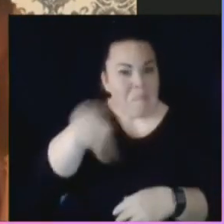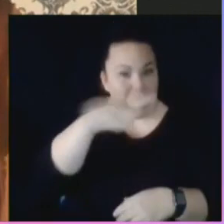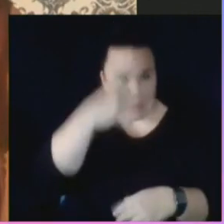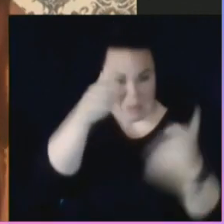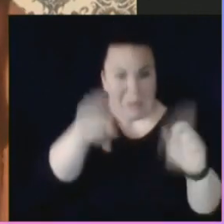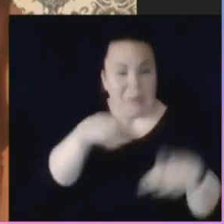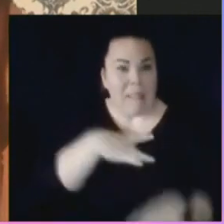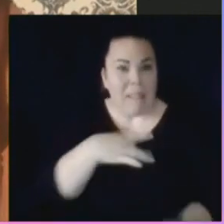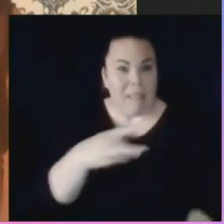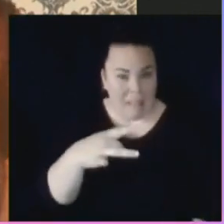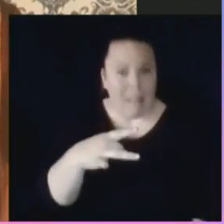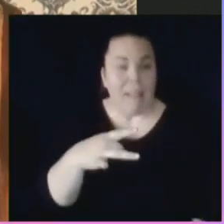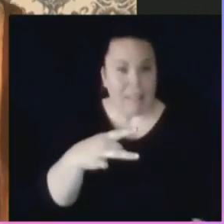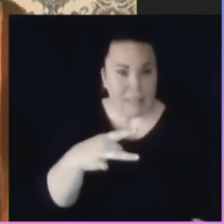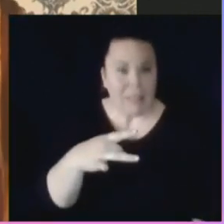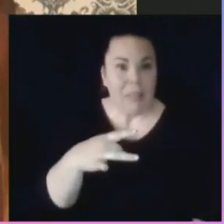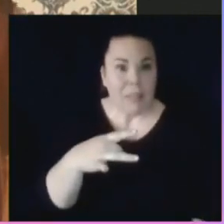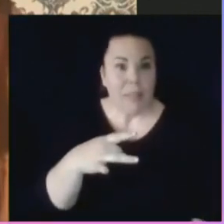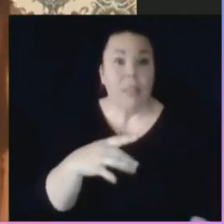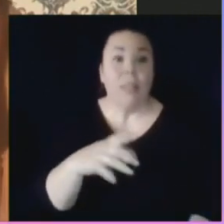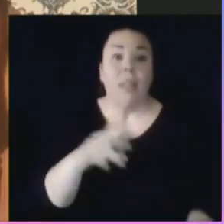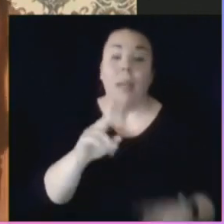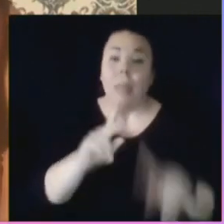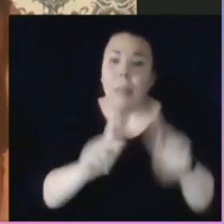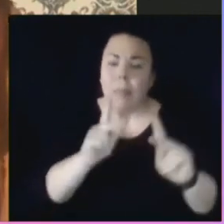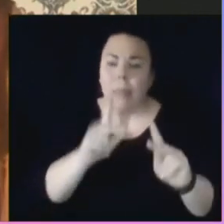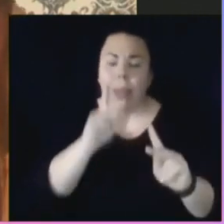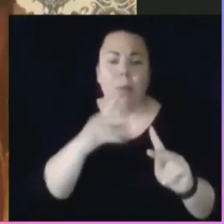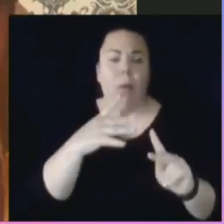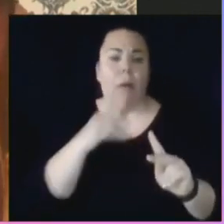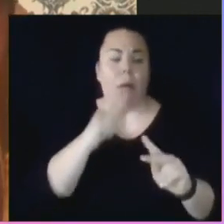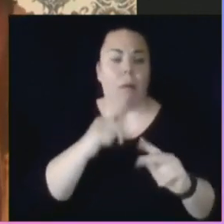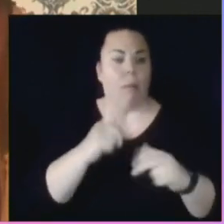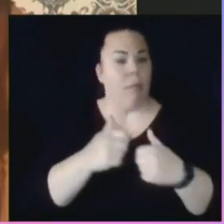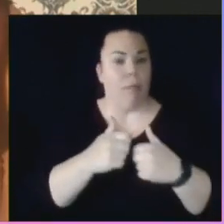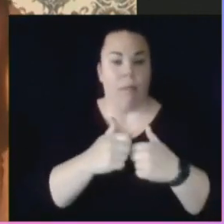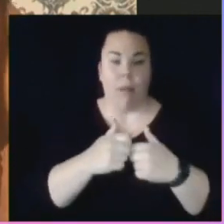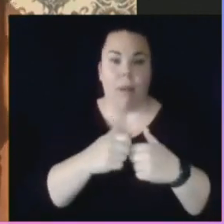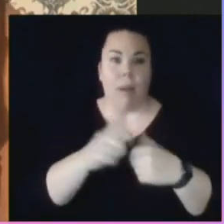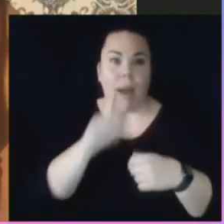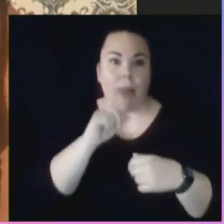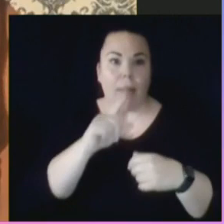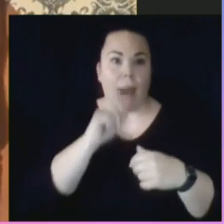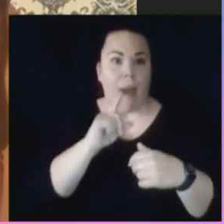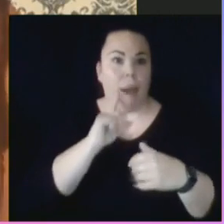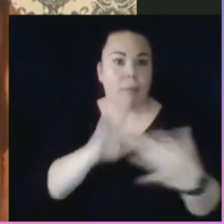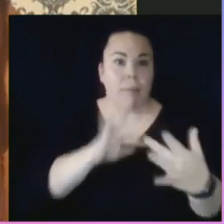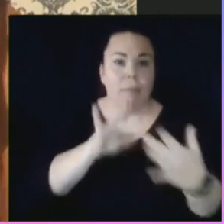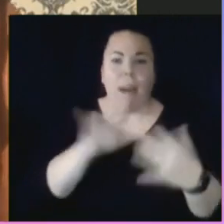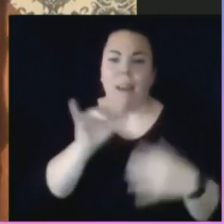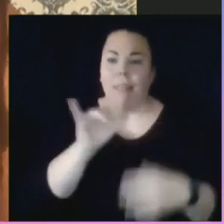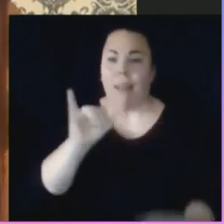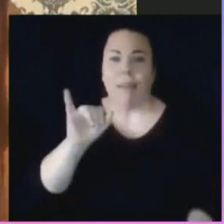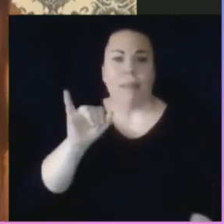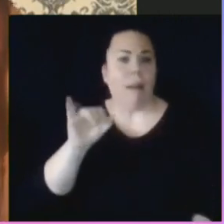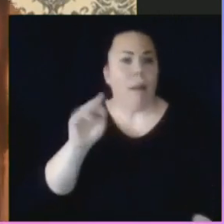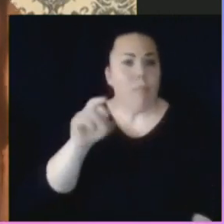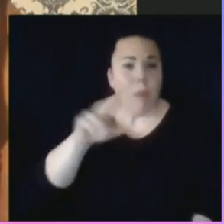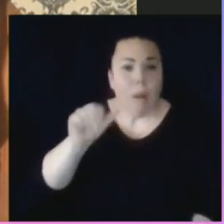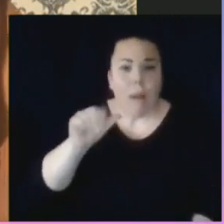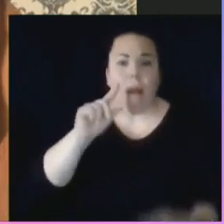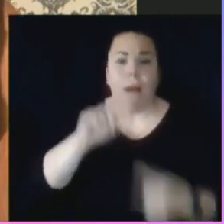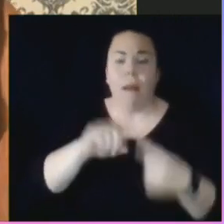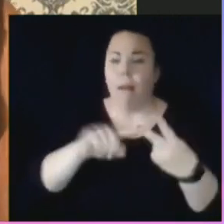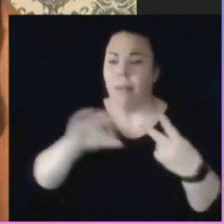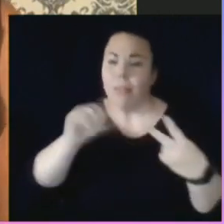in which various people touched you, such as Aria and Chase. And I would just really appreciate